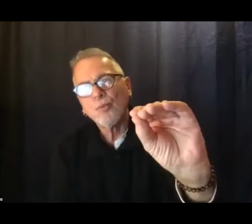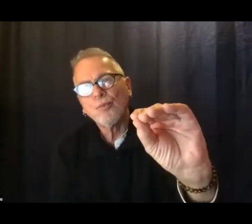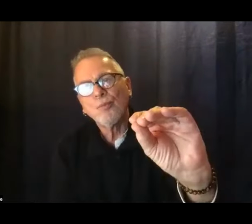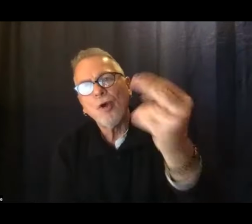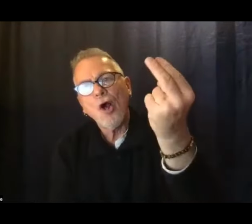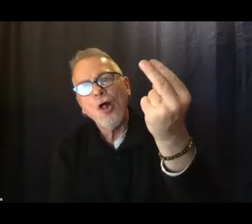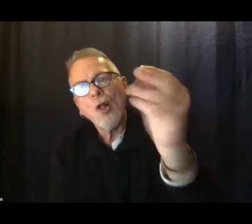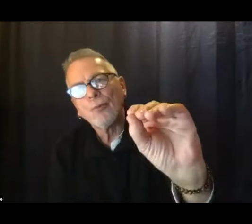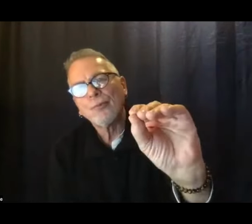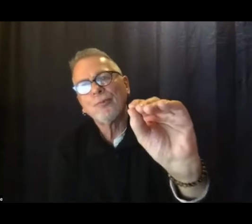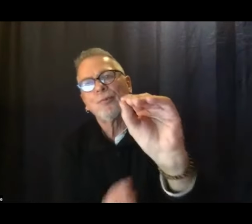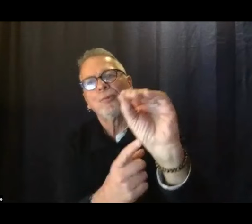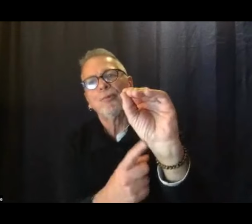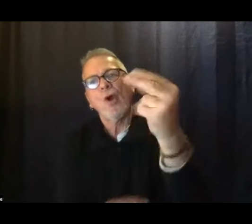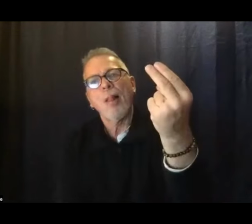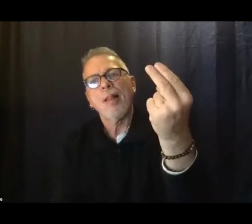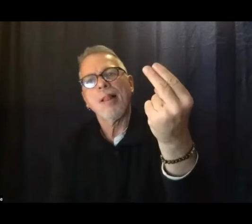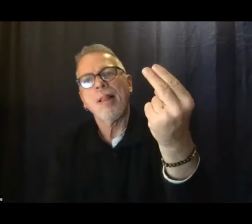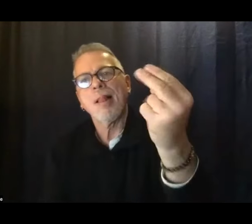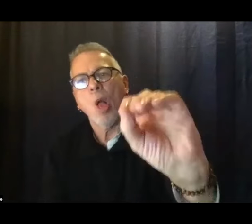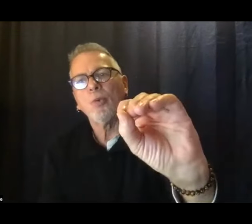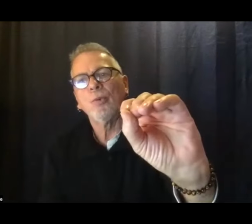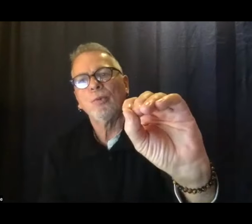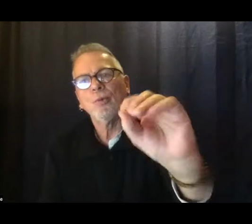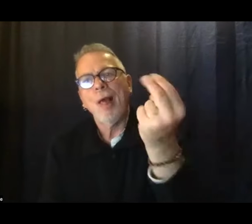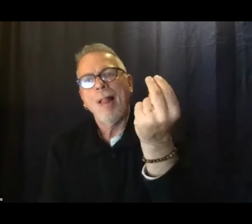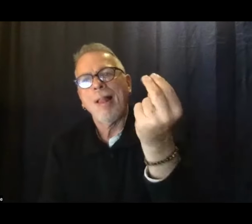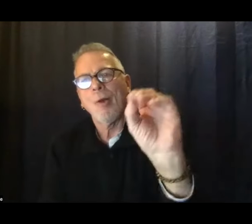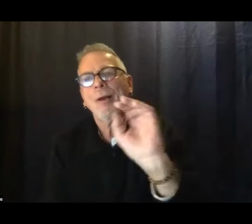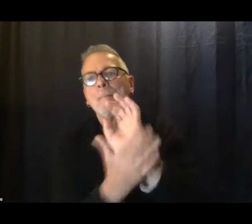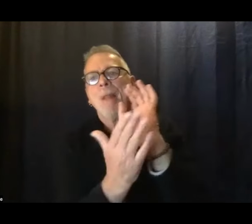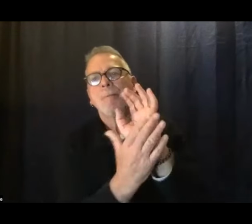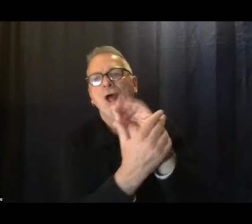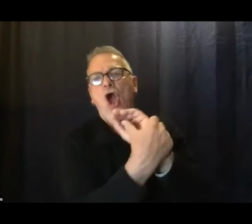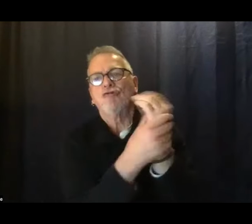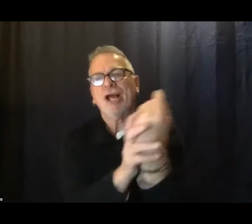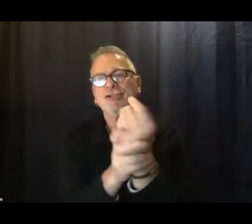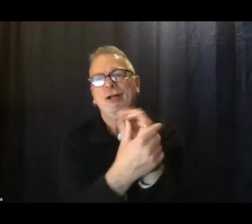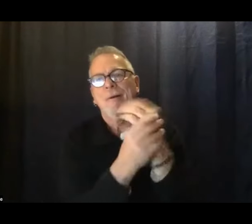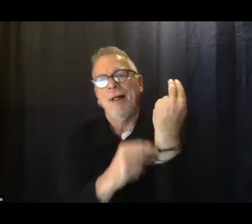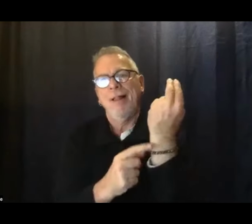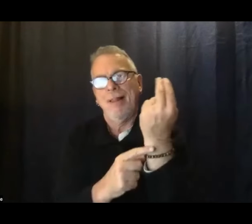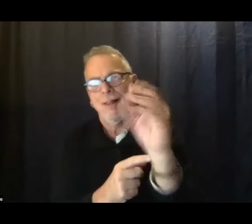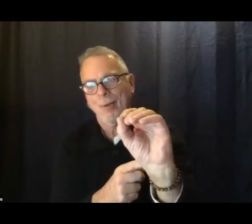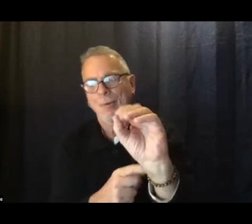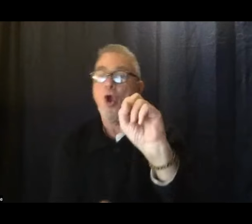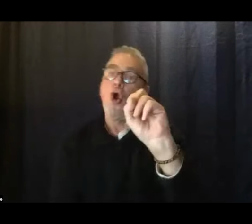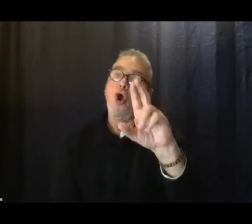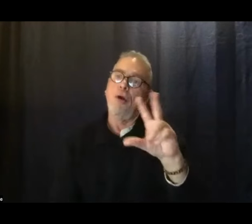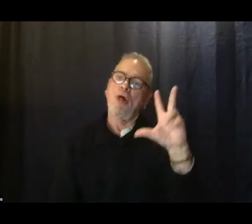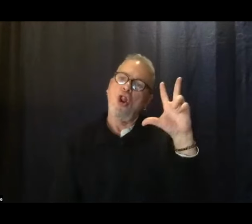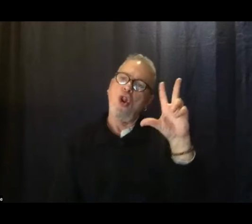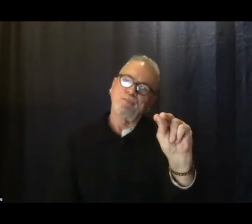hands, right? Or it might be no, where it rotates. That's another one. No. The palm